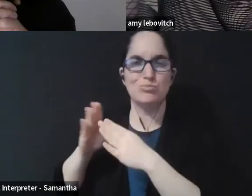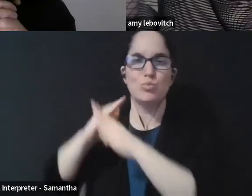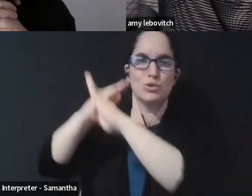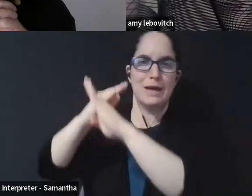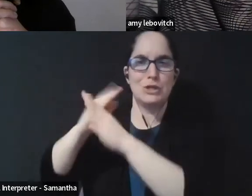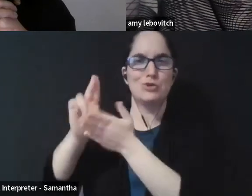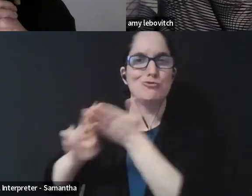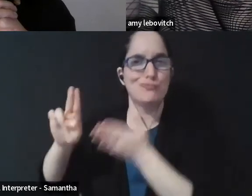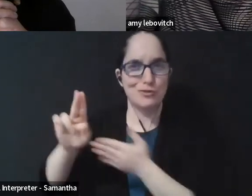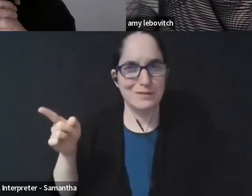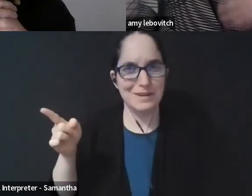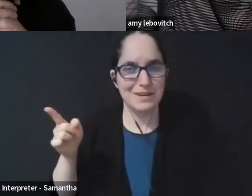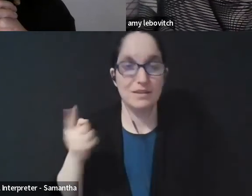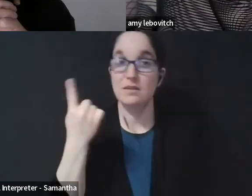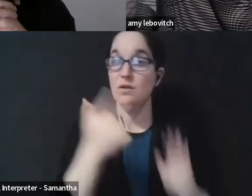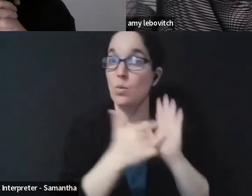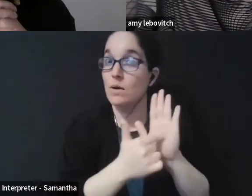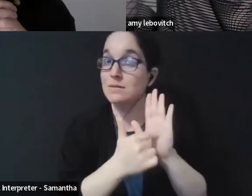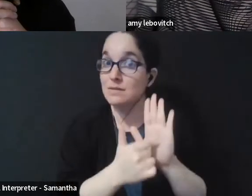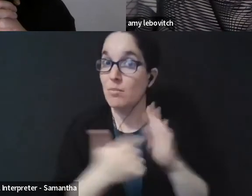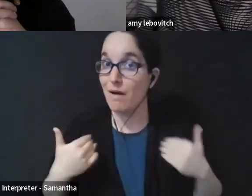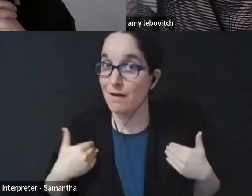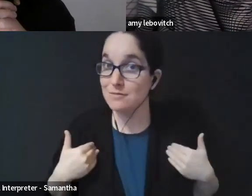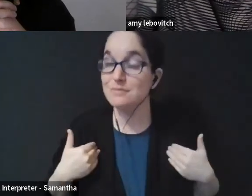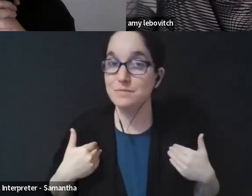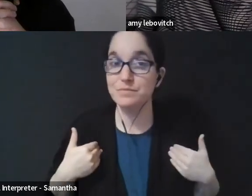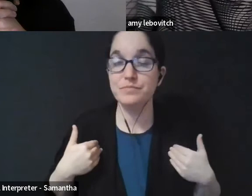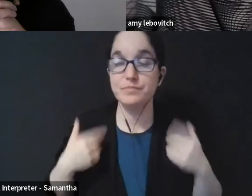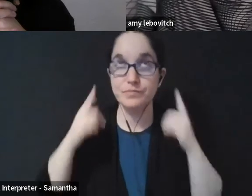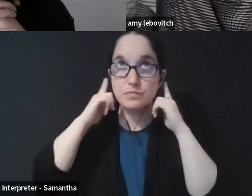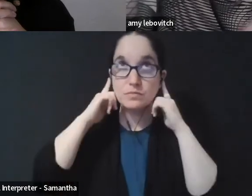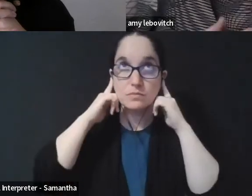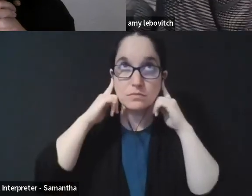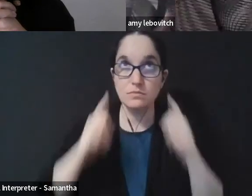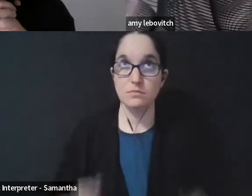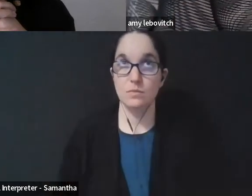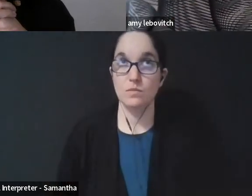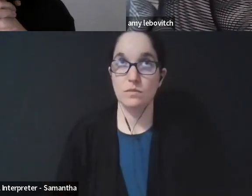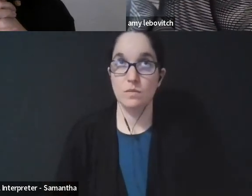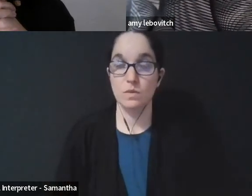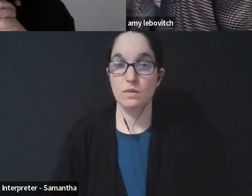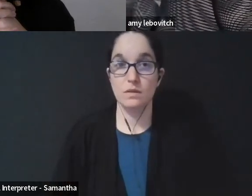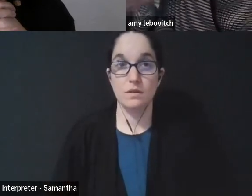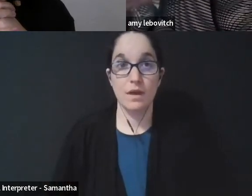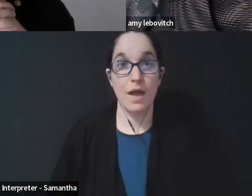Like, for example, an example that we had was we were invited to go, we were invited by